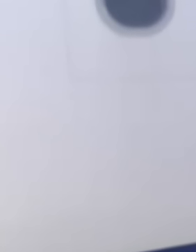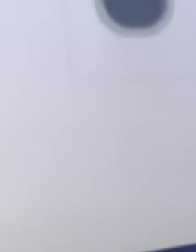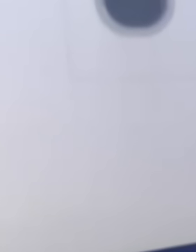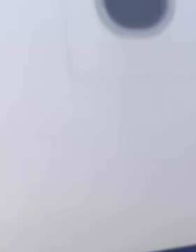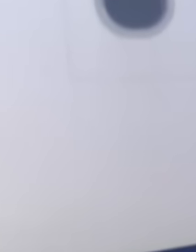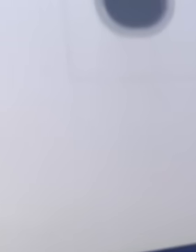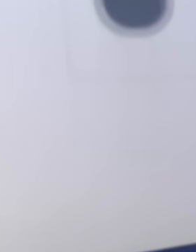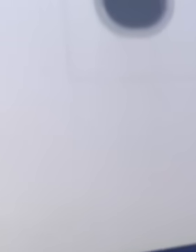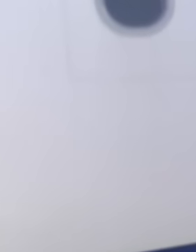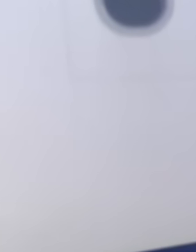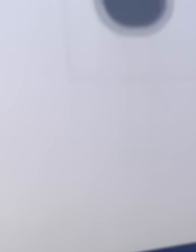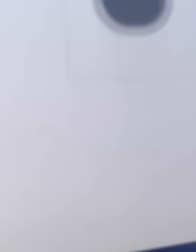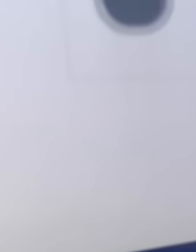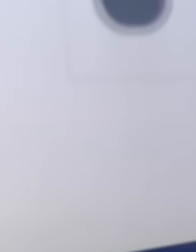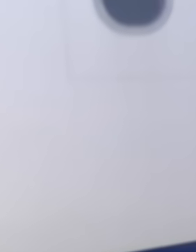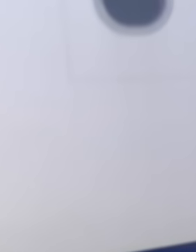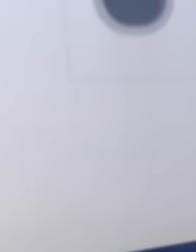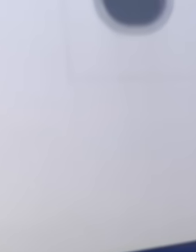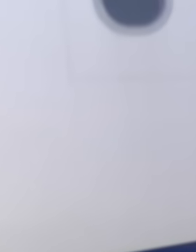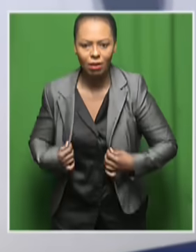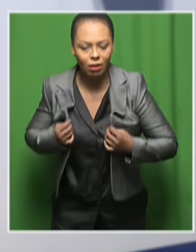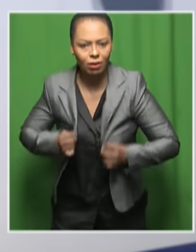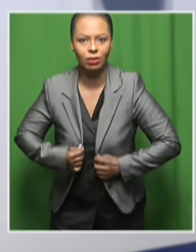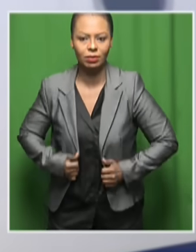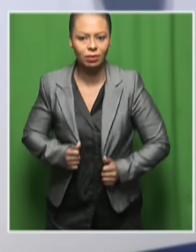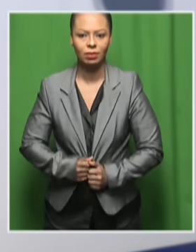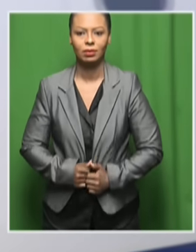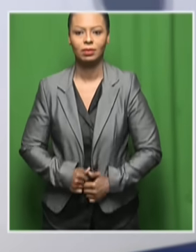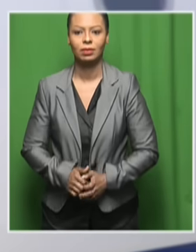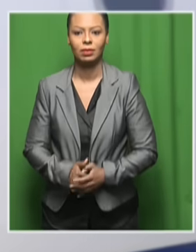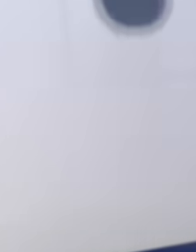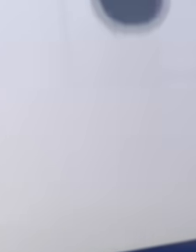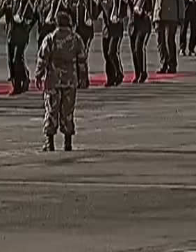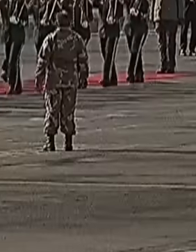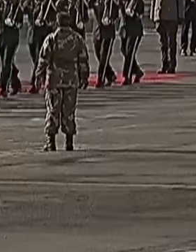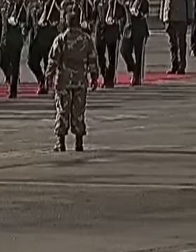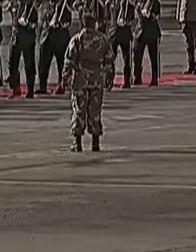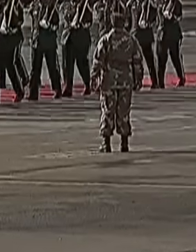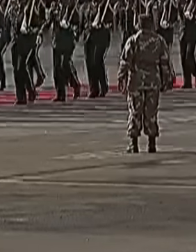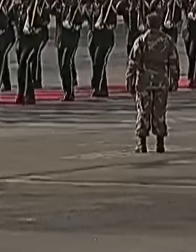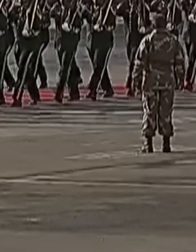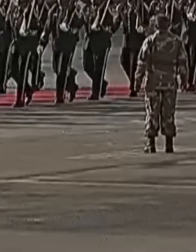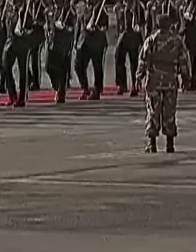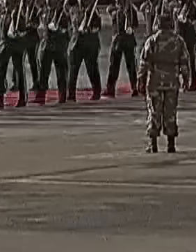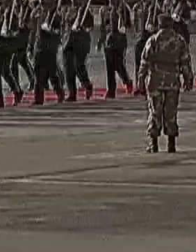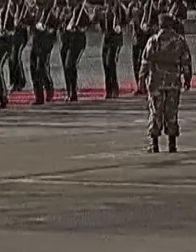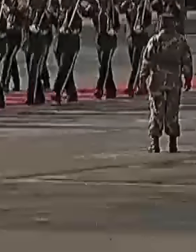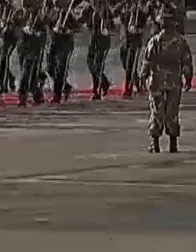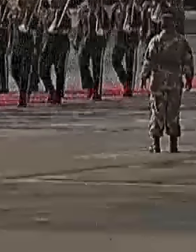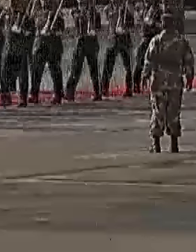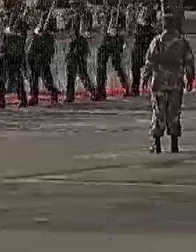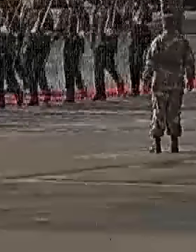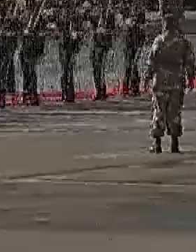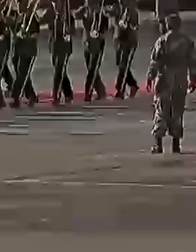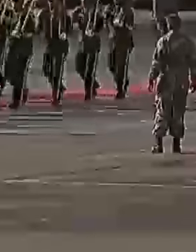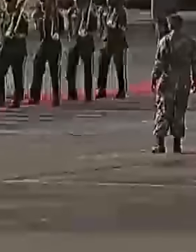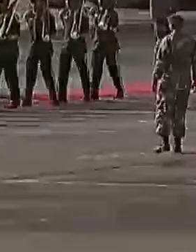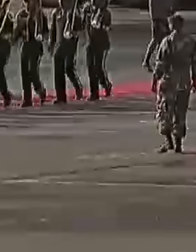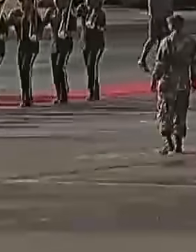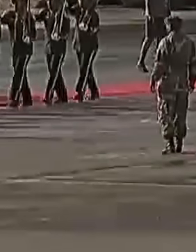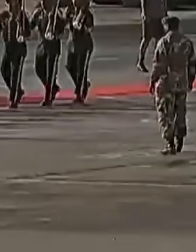But let's quickly also bring you up to speed with what's happening elsewhere as many of the leaders arrive here in South